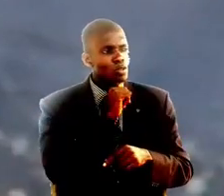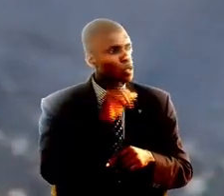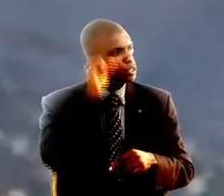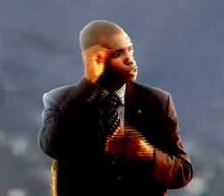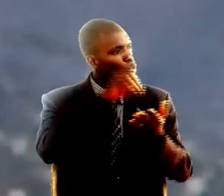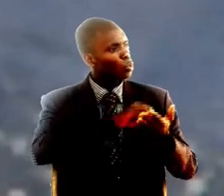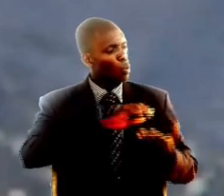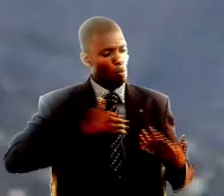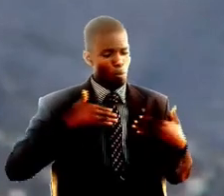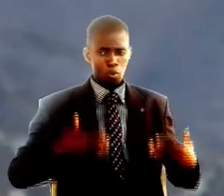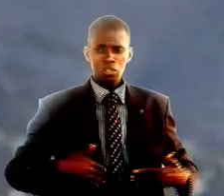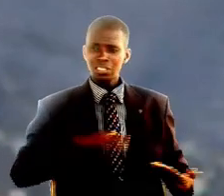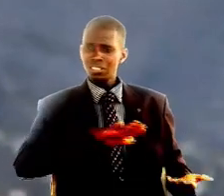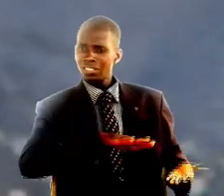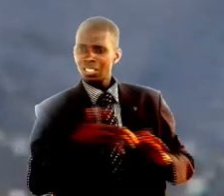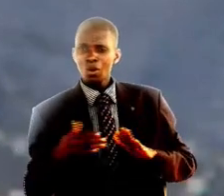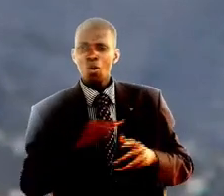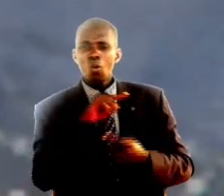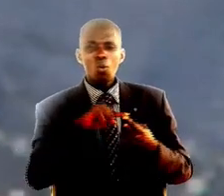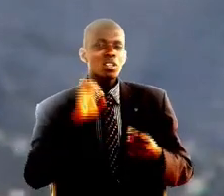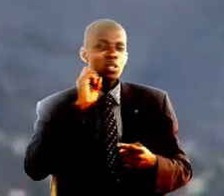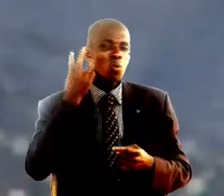he was about